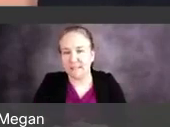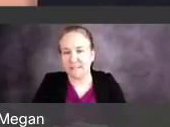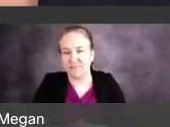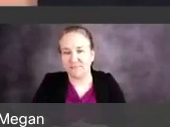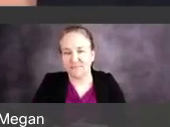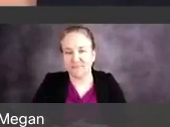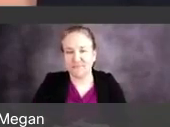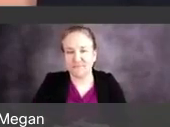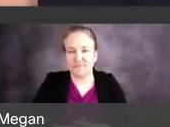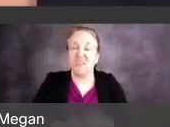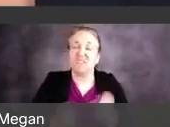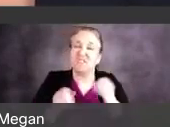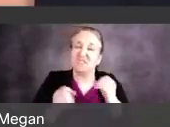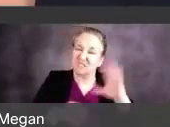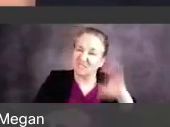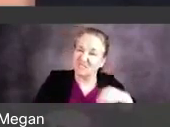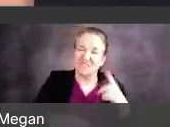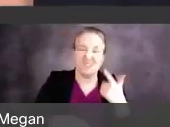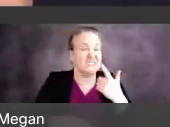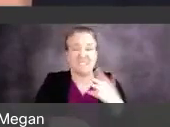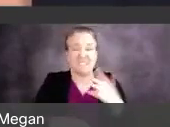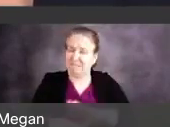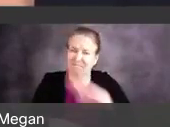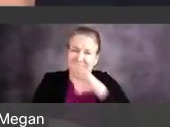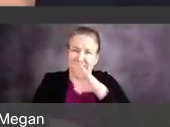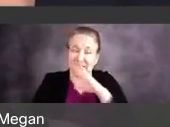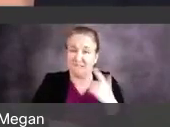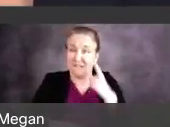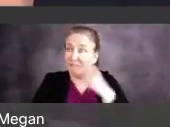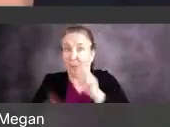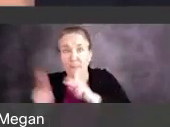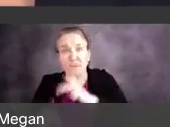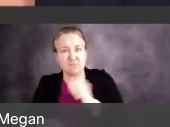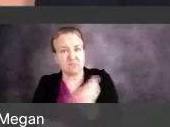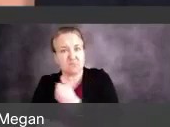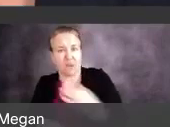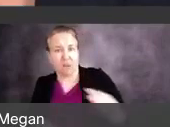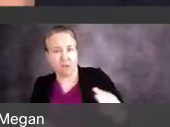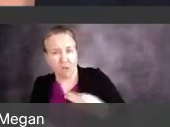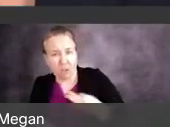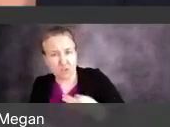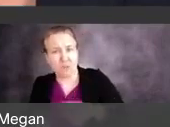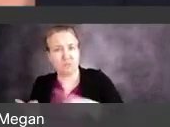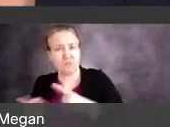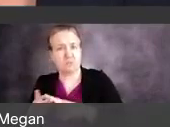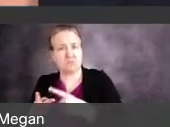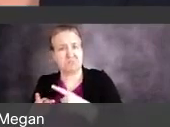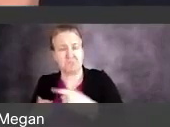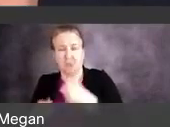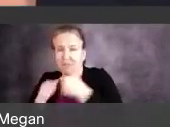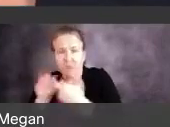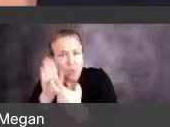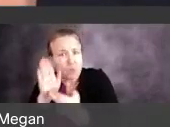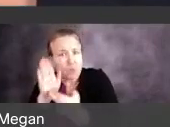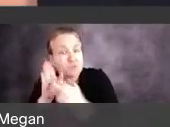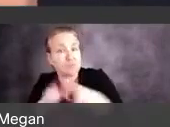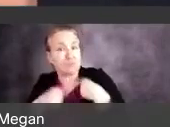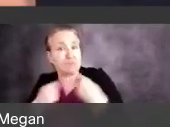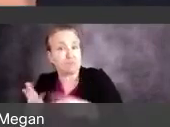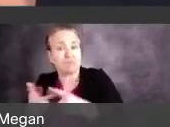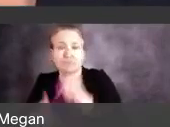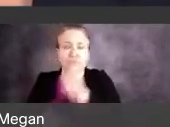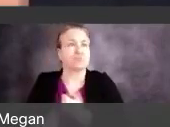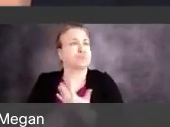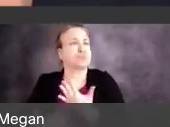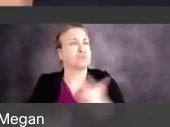So it's extremely frustrating to folks that are eligible and have been following all the rules and patiently waiting